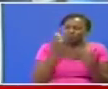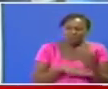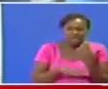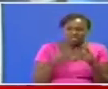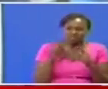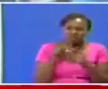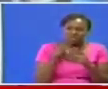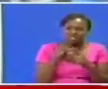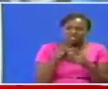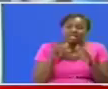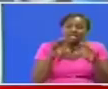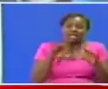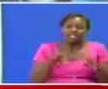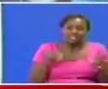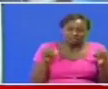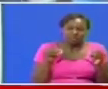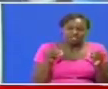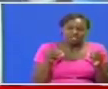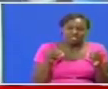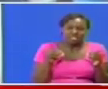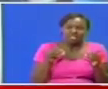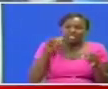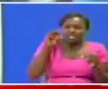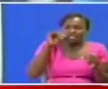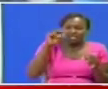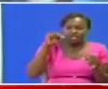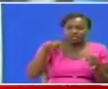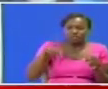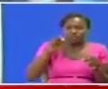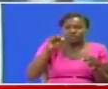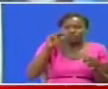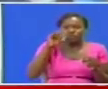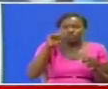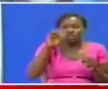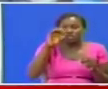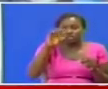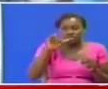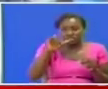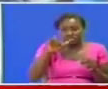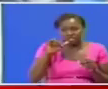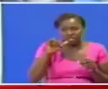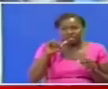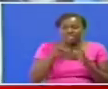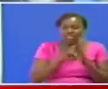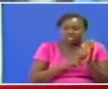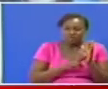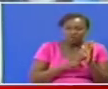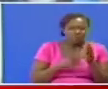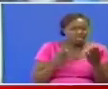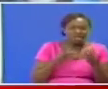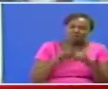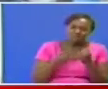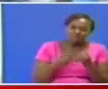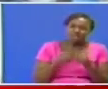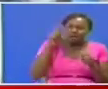It is endorsing impunity. It is embracing the rule of the jungle. It must sincerely not happen in